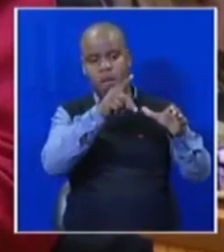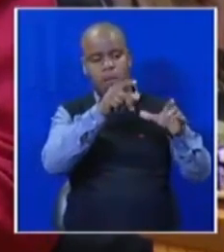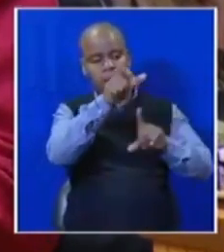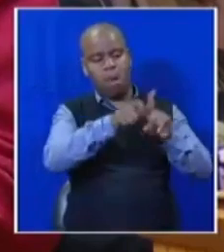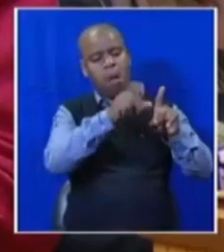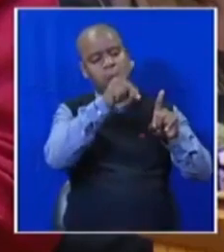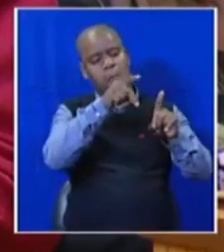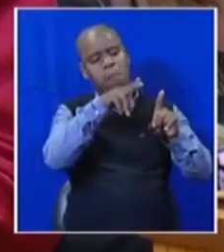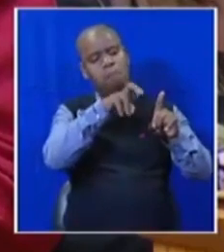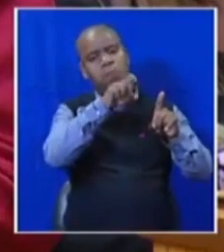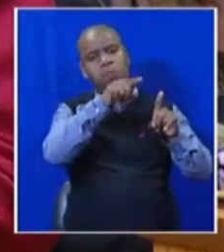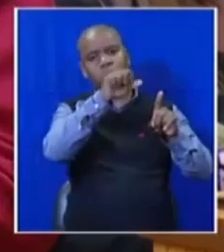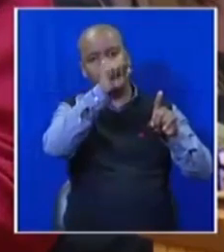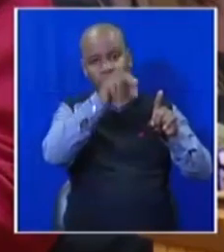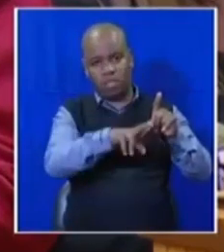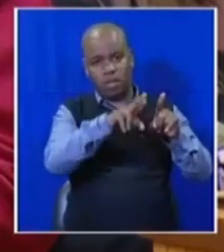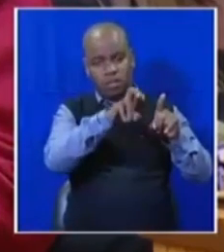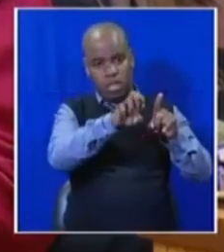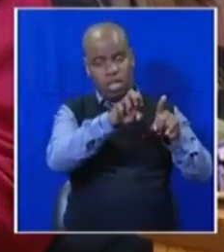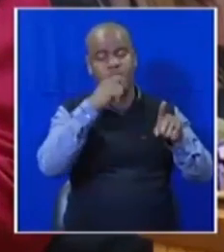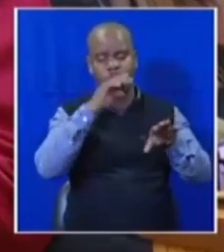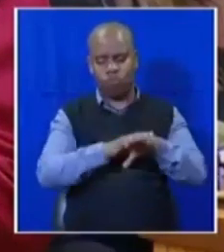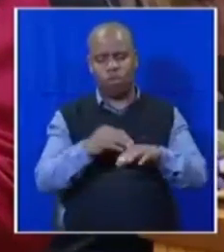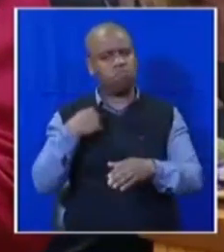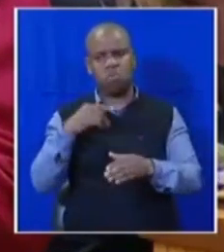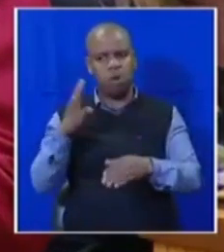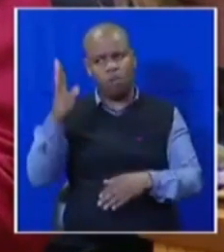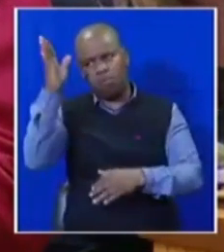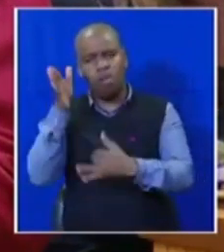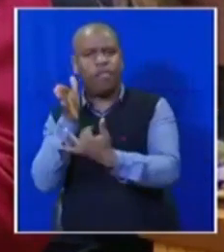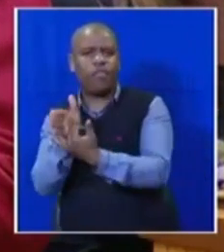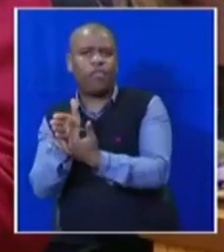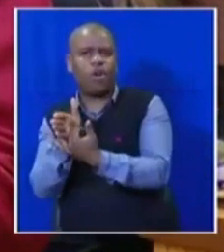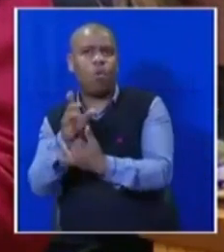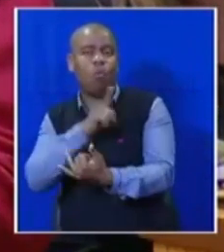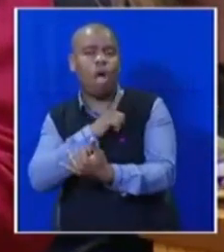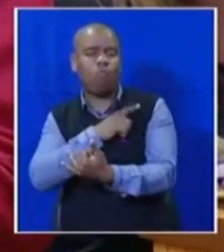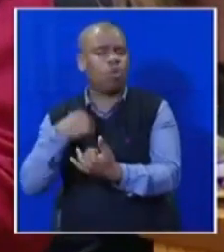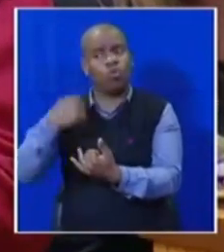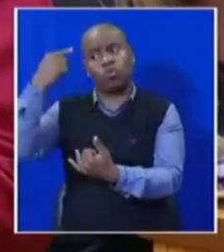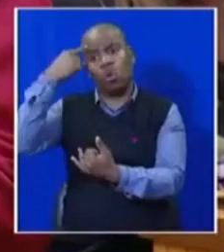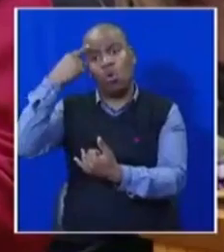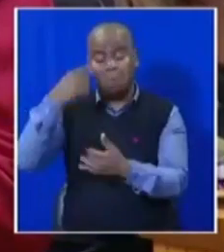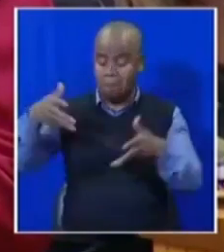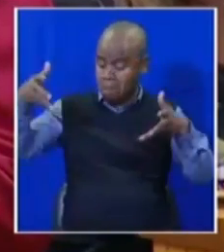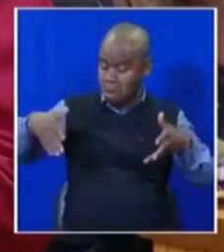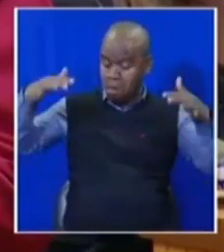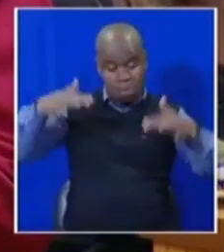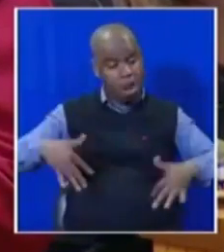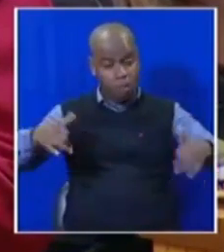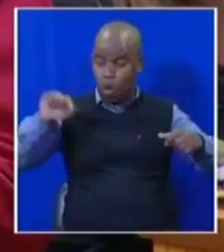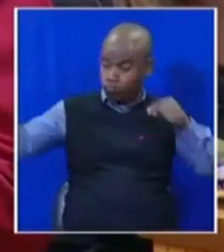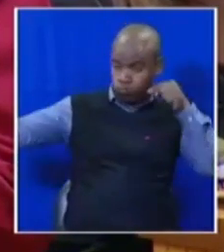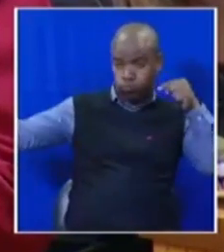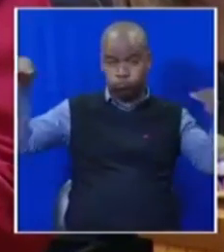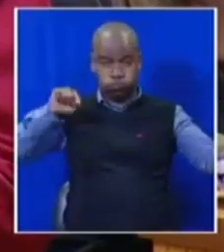never rose here and complained, because we thought maybe it is standard practice that sometimes once in a while you insult